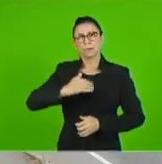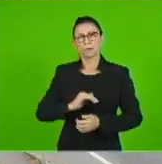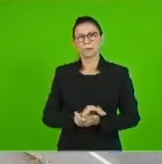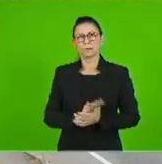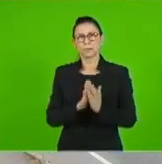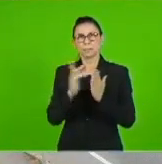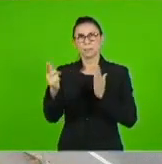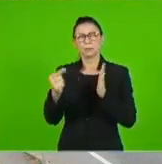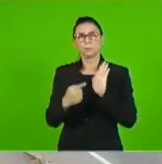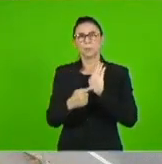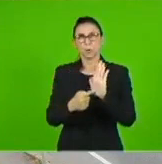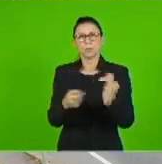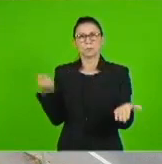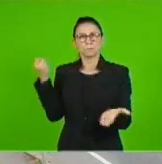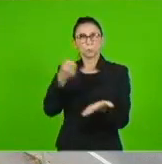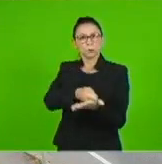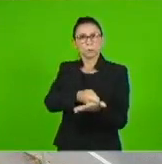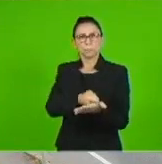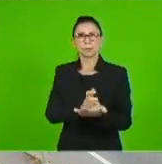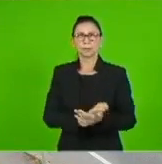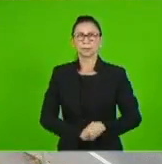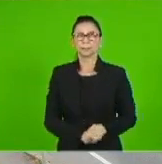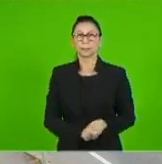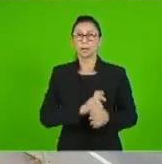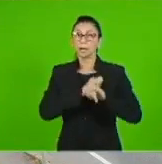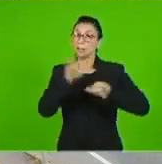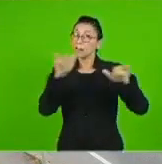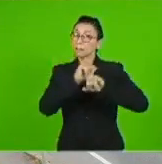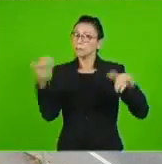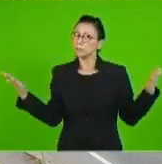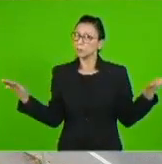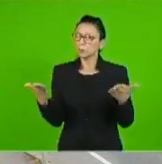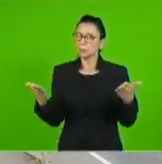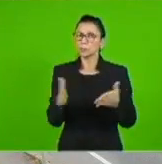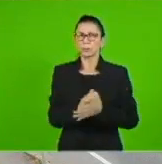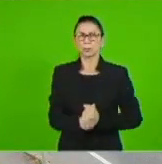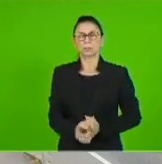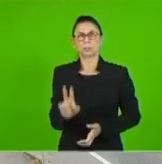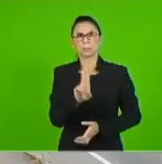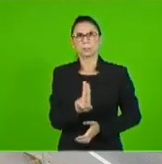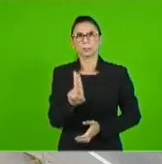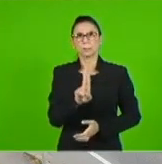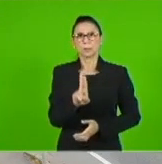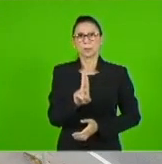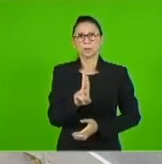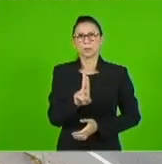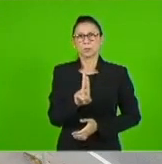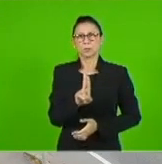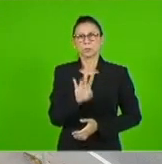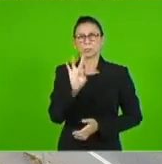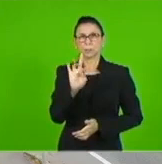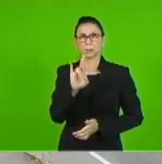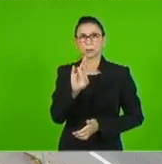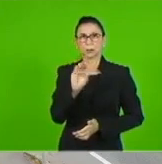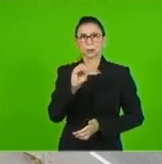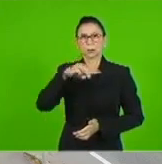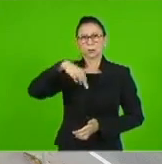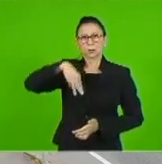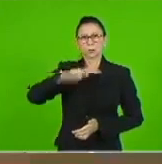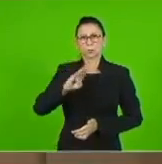the fulfillment of the prophecy. The alert today, we're going to use the